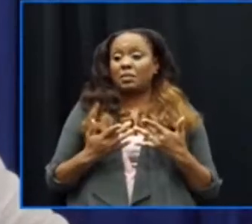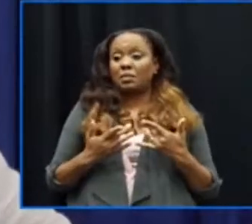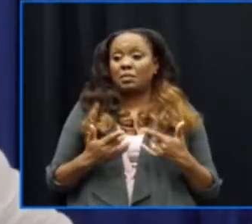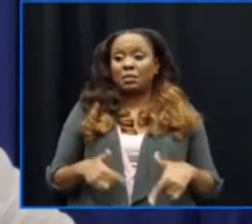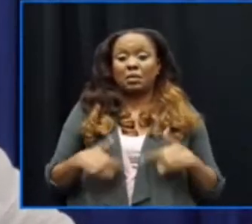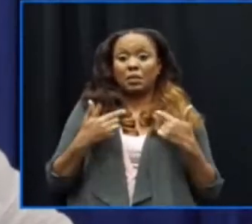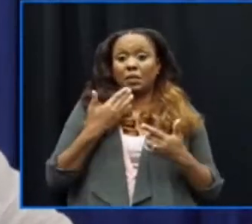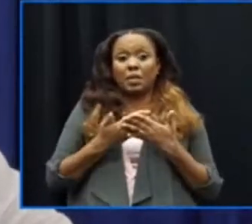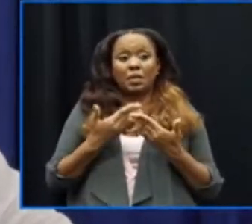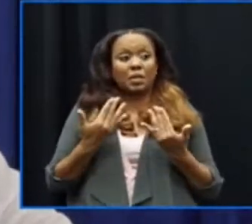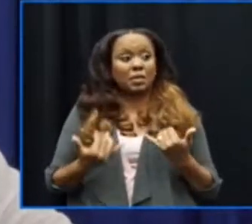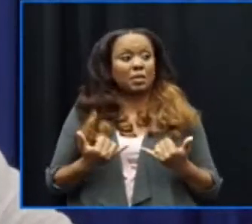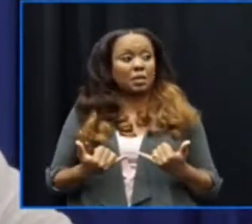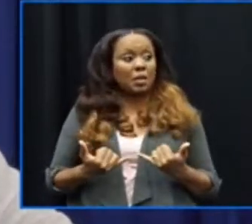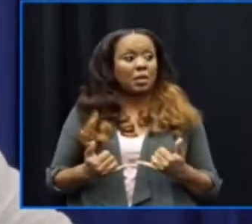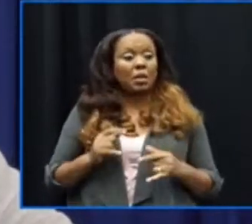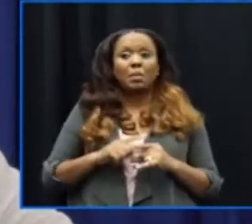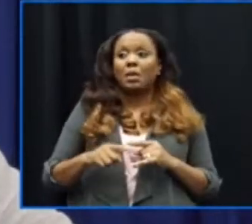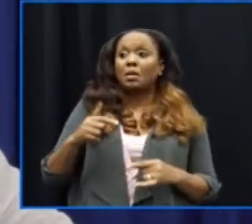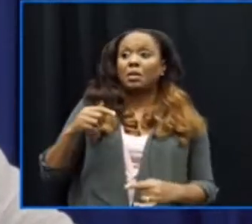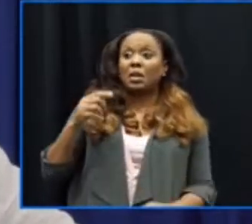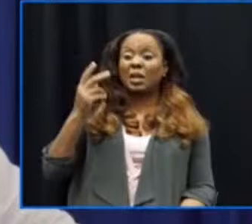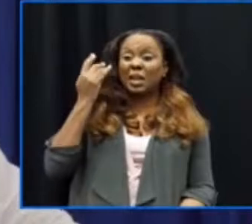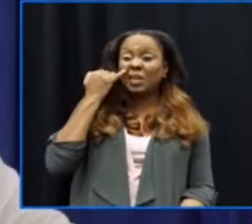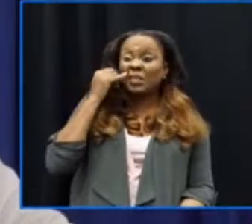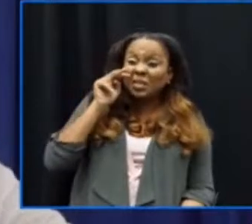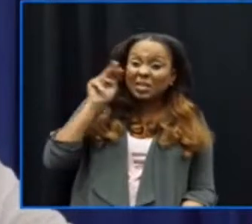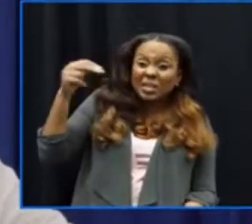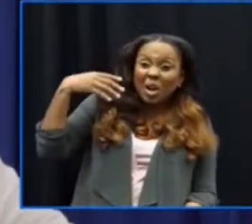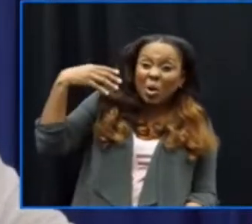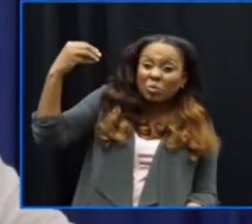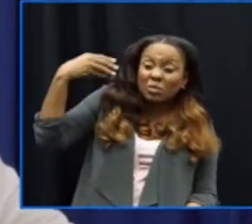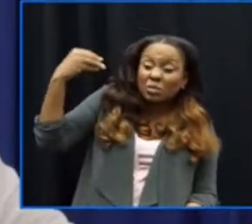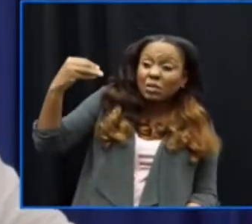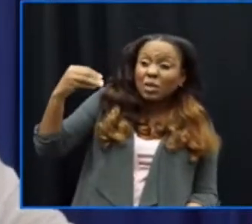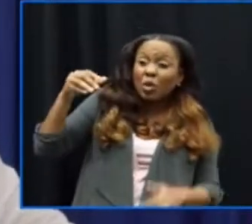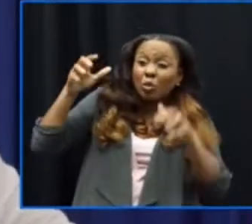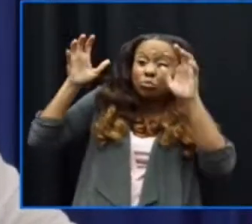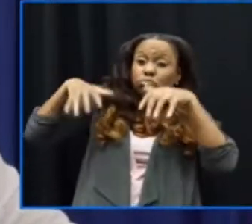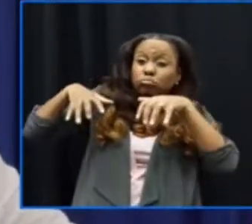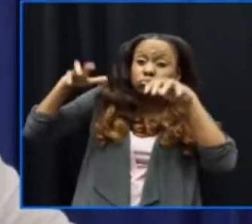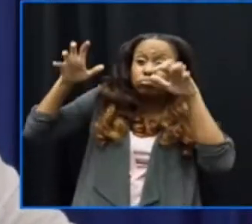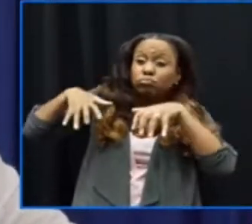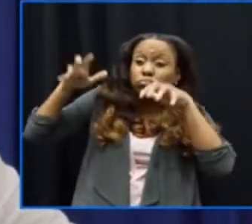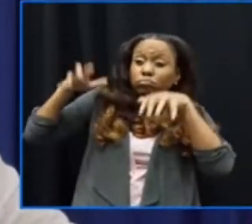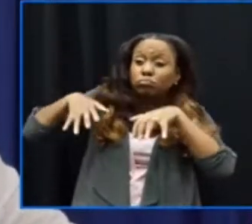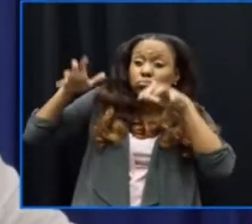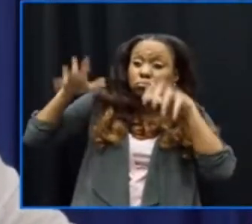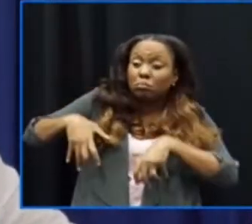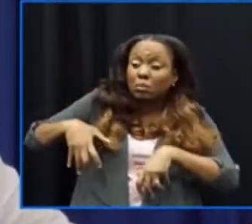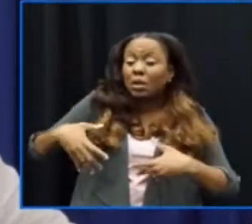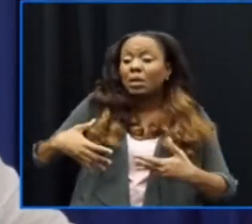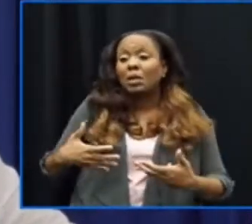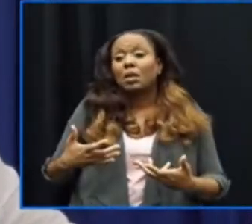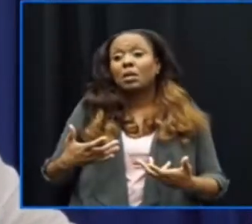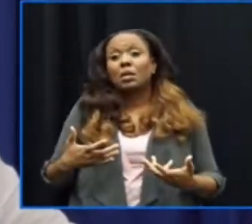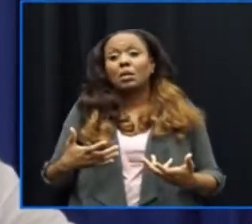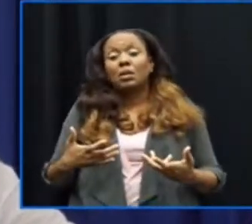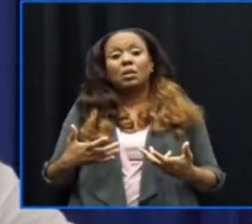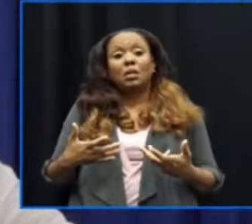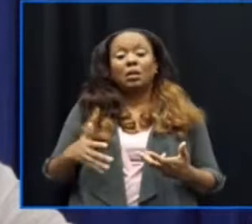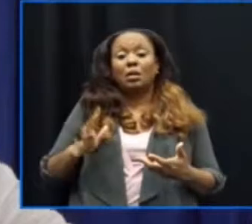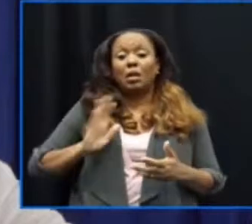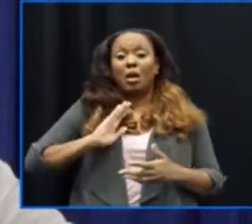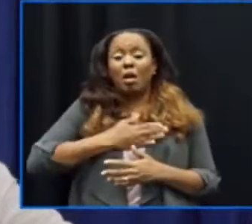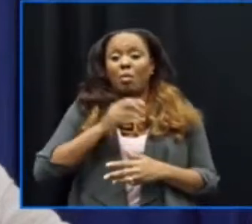The whole of this week the rain falling. The whole of this week the rain falling. And we live in a world now that is so globally